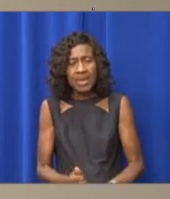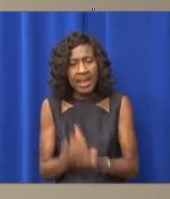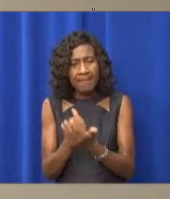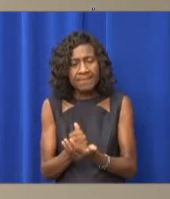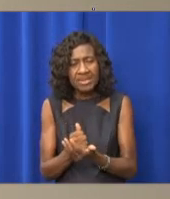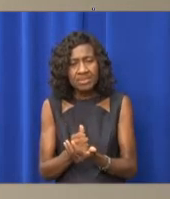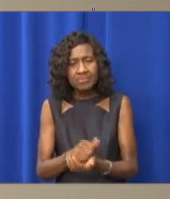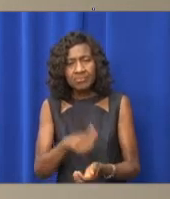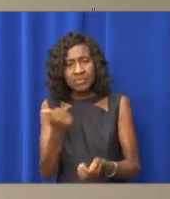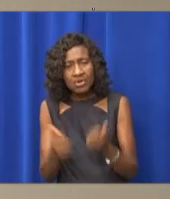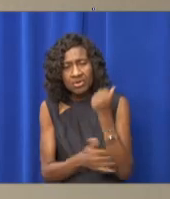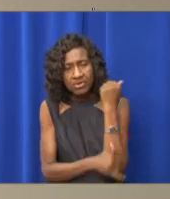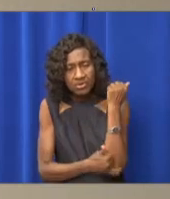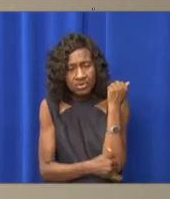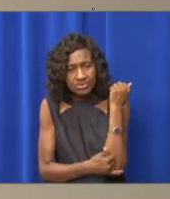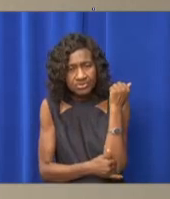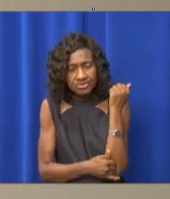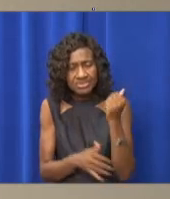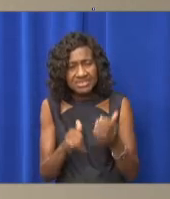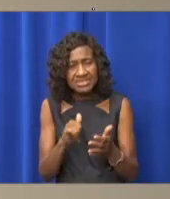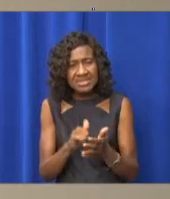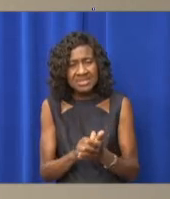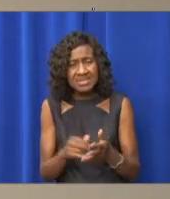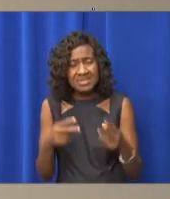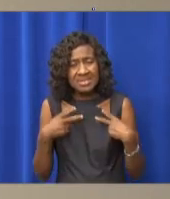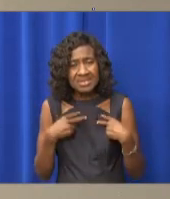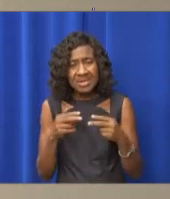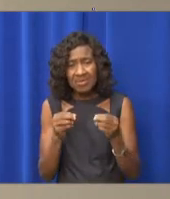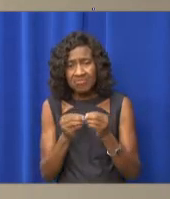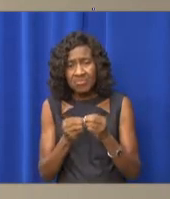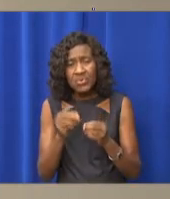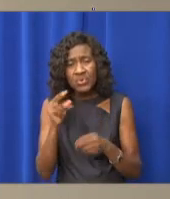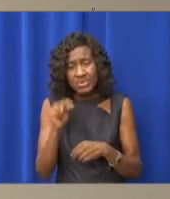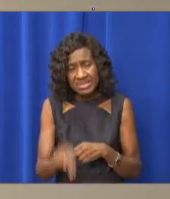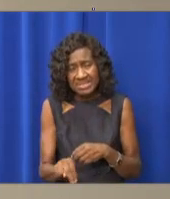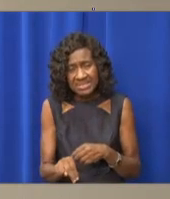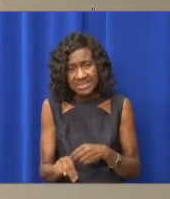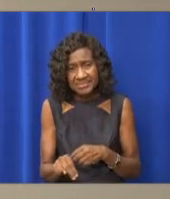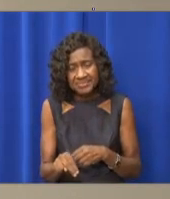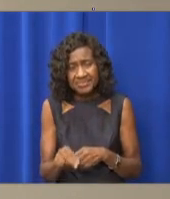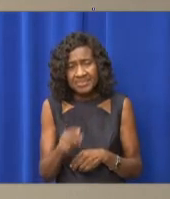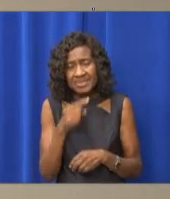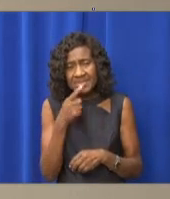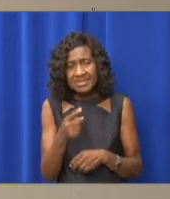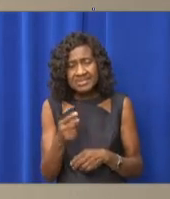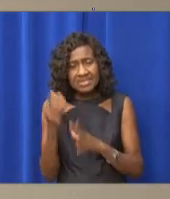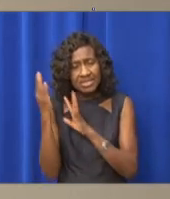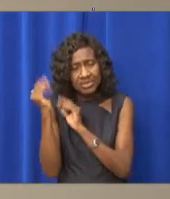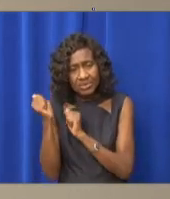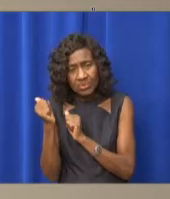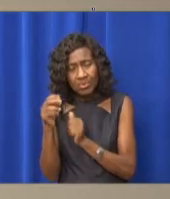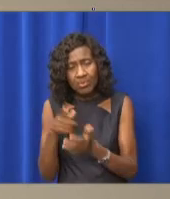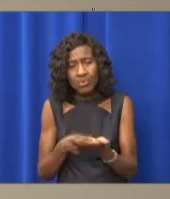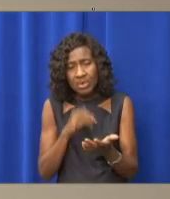for where we are in terms of the numbers we're seeing, and are hopeful that this trend will